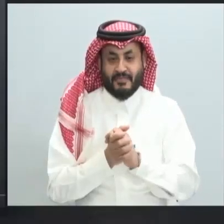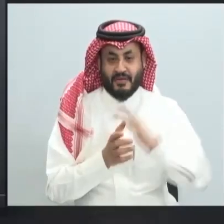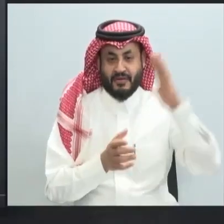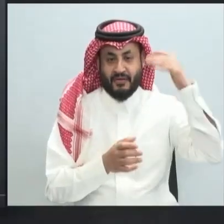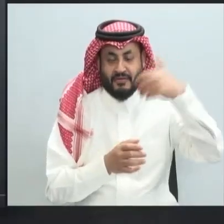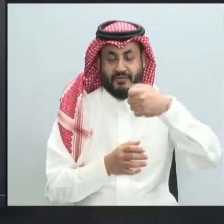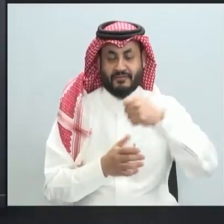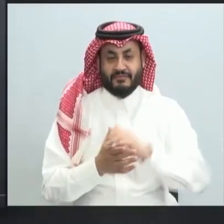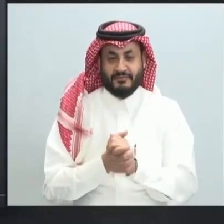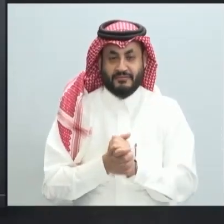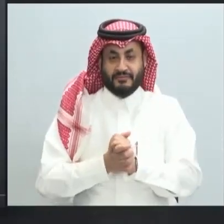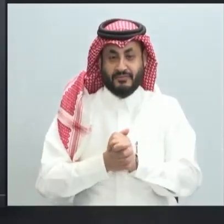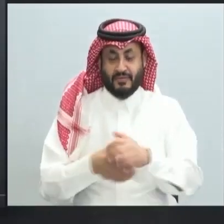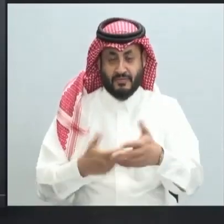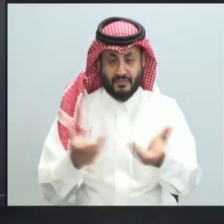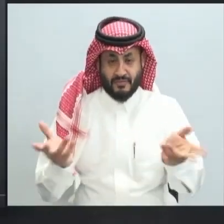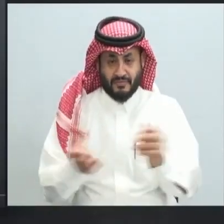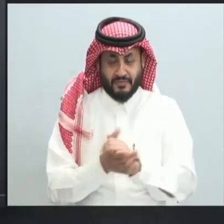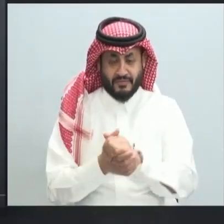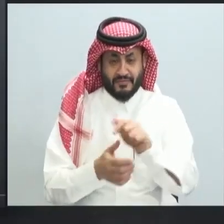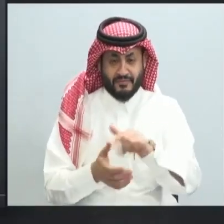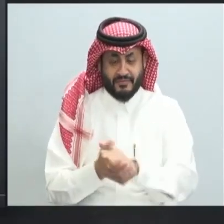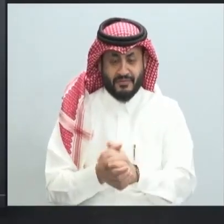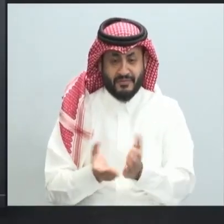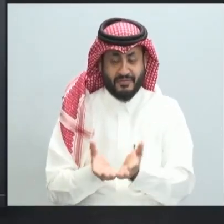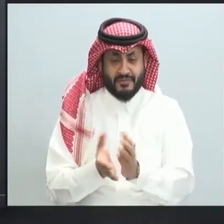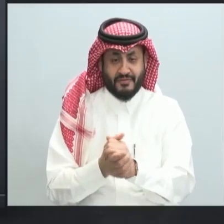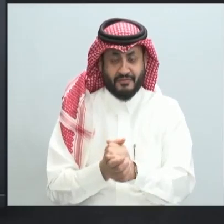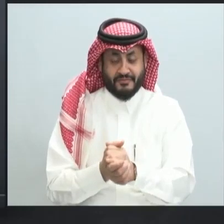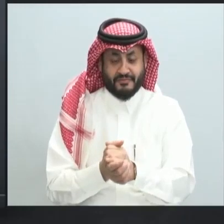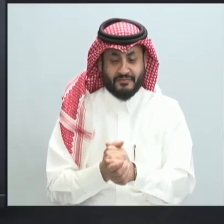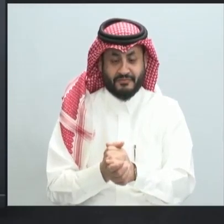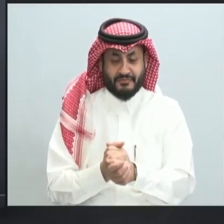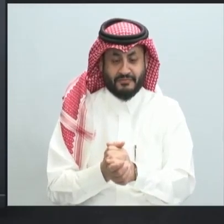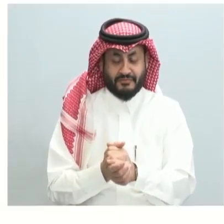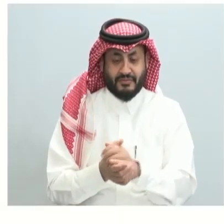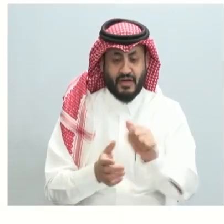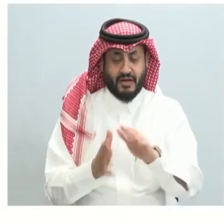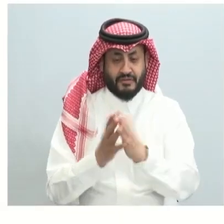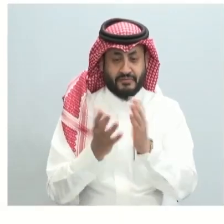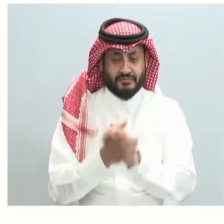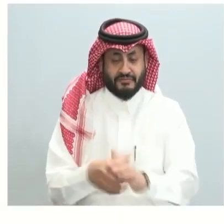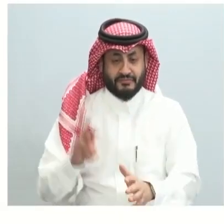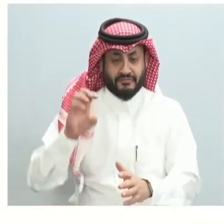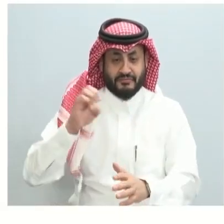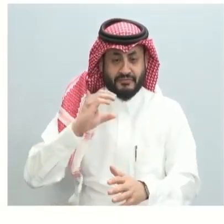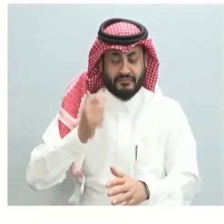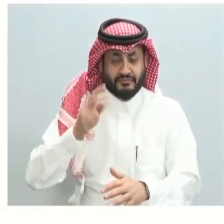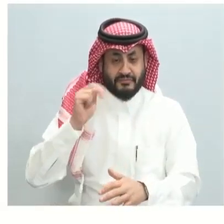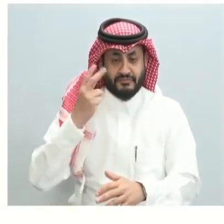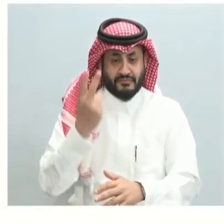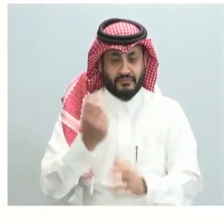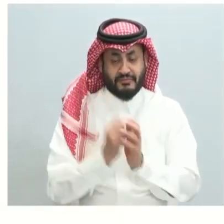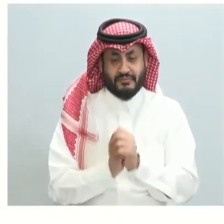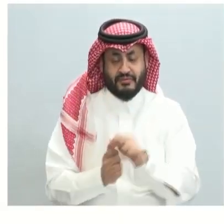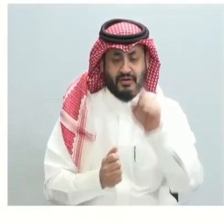Assalamu alaikum wa rahmatullahi wa barakatuh. Welcome everyone in today's class. Our textbook is Weekend 2,